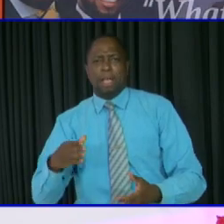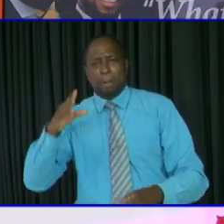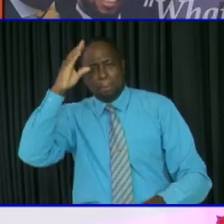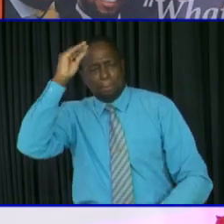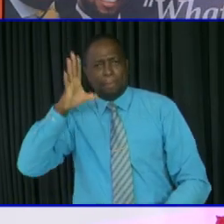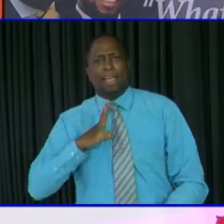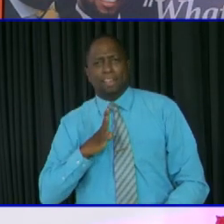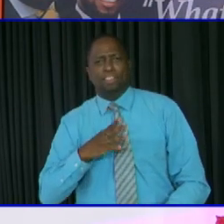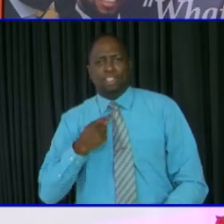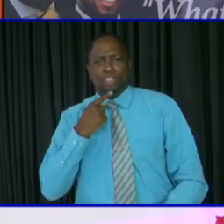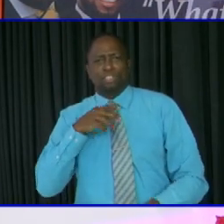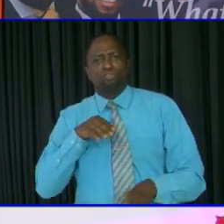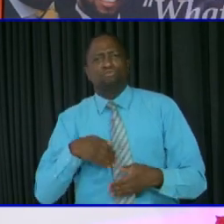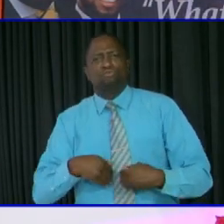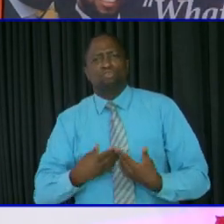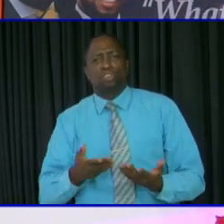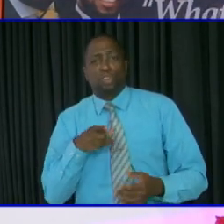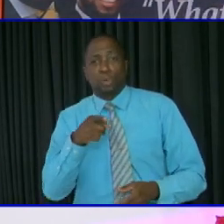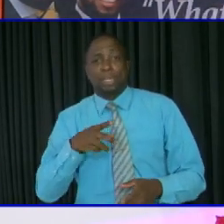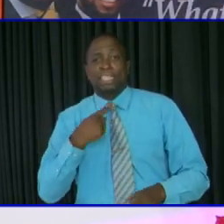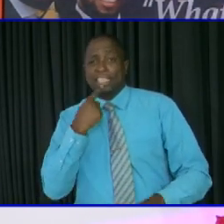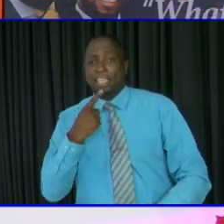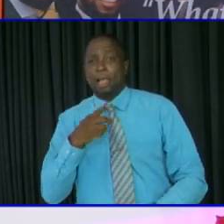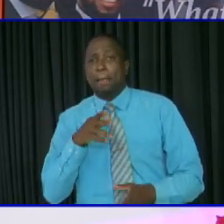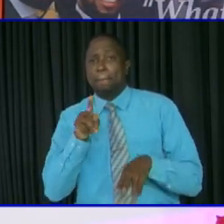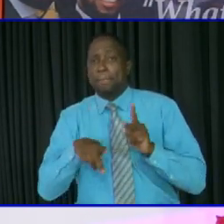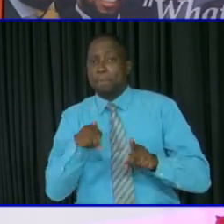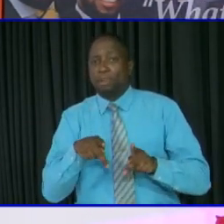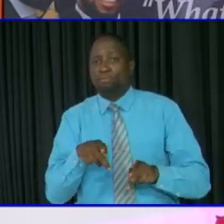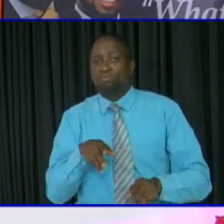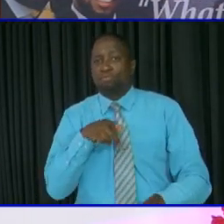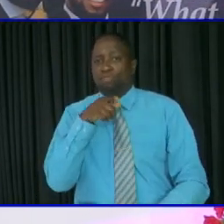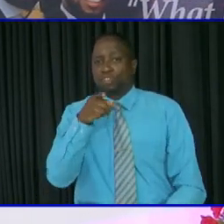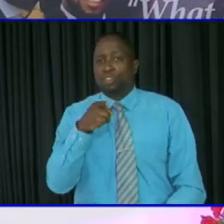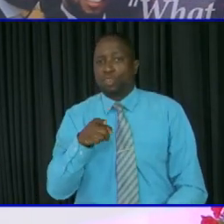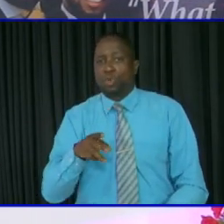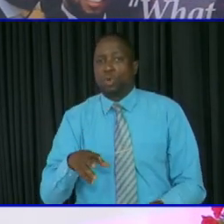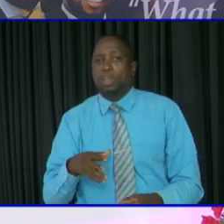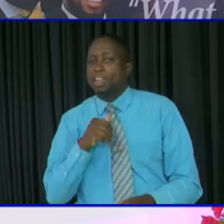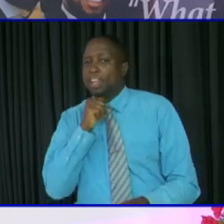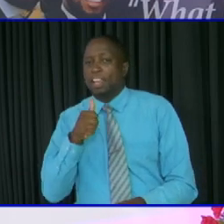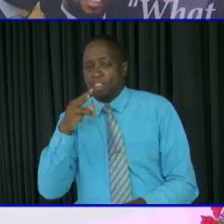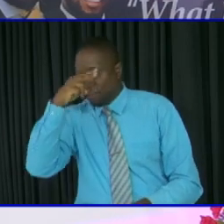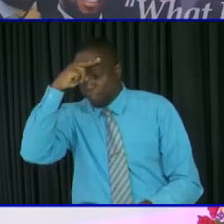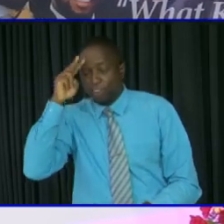that there is the violated virgin, and then there is the lying virgin.